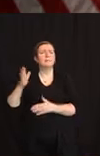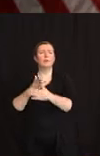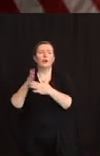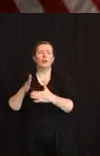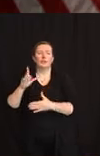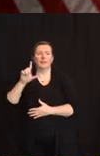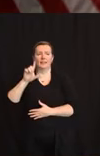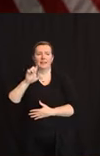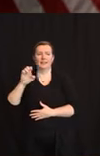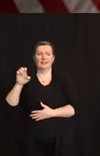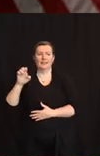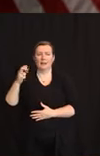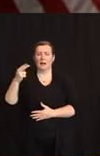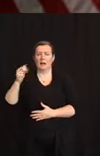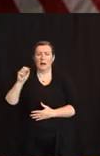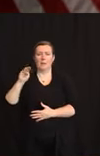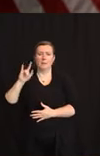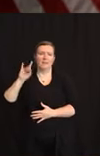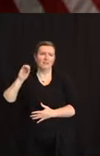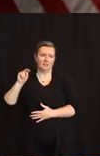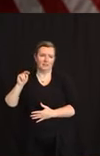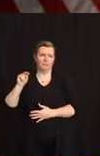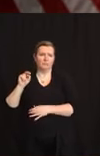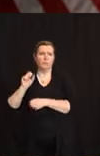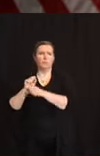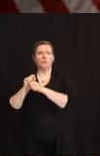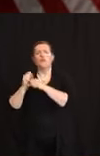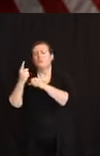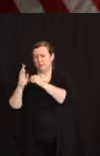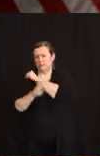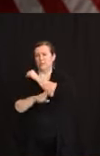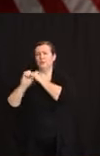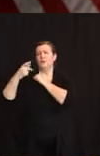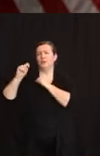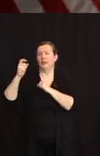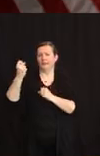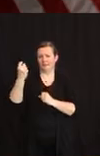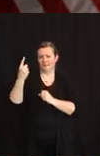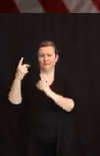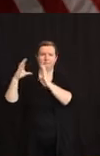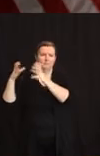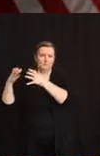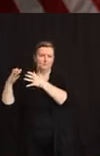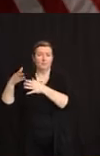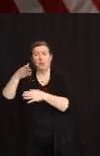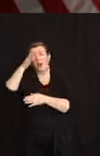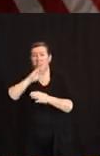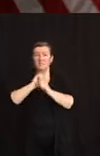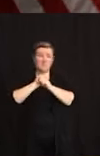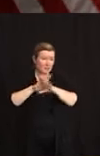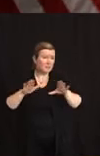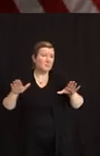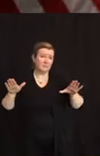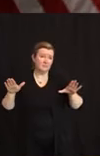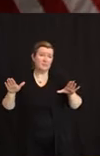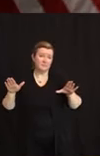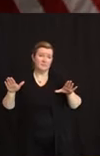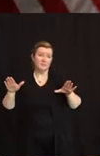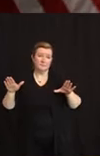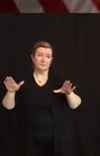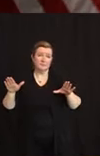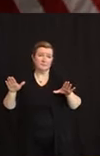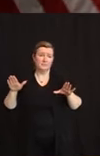God bless you, Governor Kean. Happy birthday. In fact, we were supposed to do something together at NJ.com, and I would just say I hope someday the dust settles